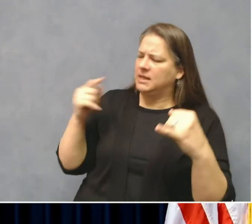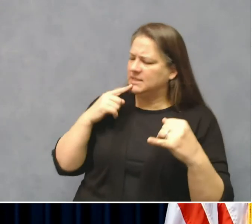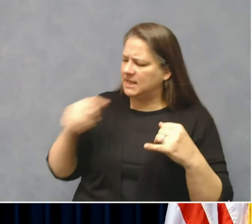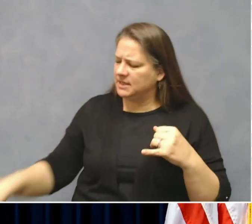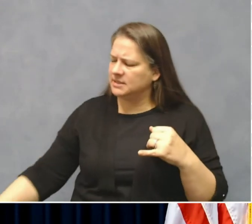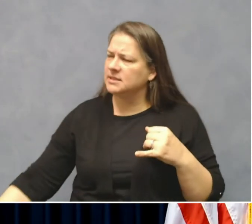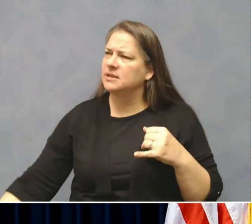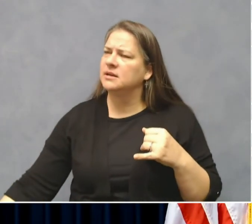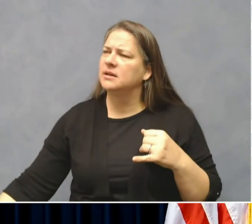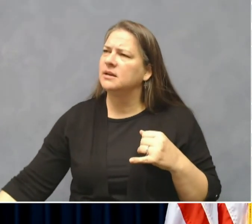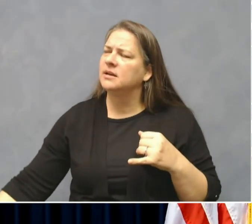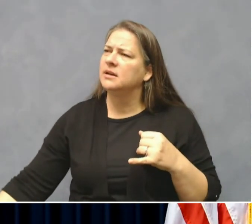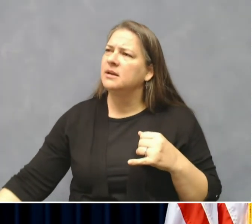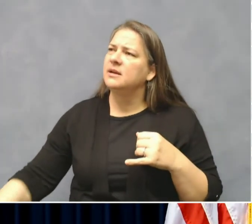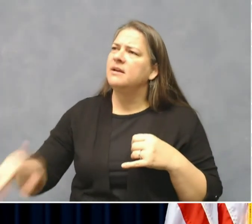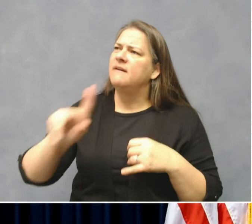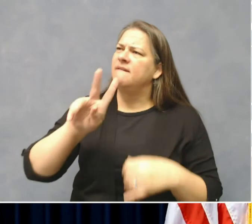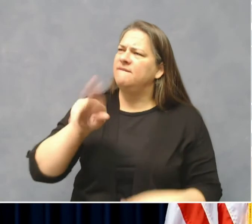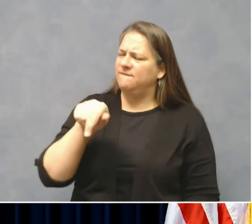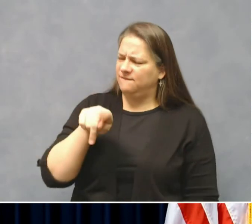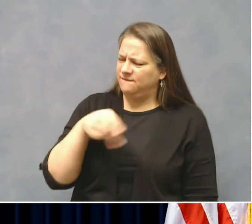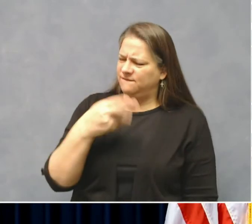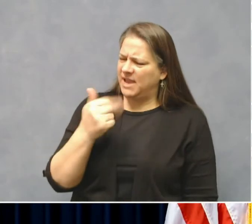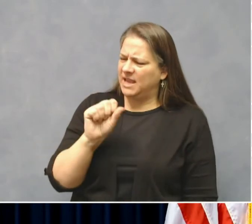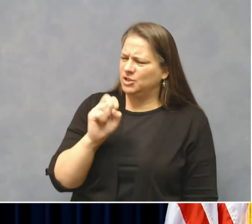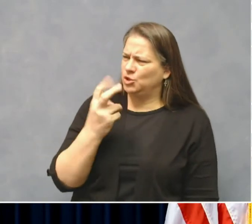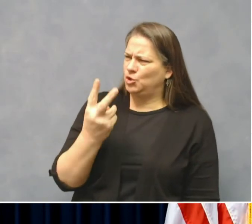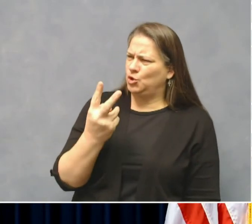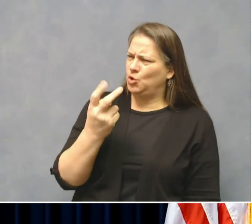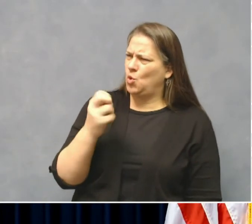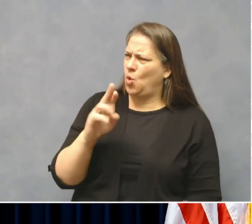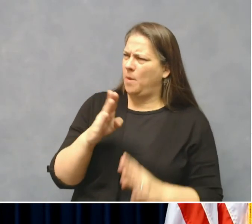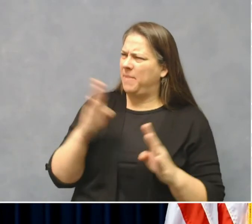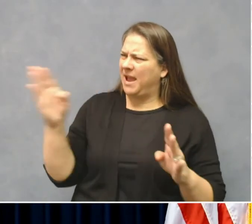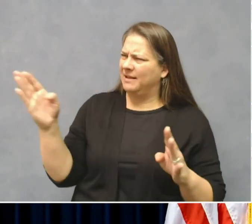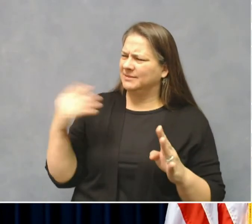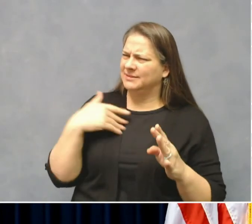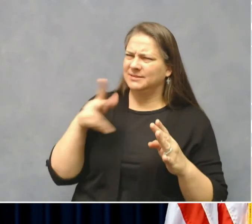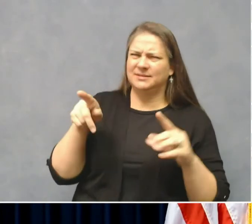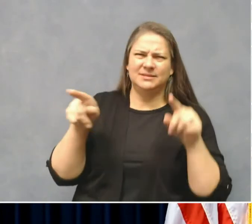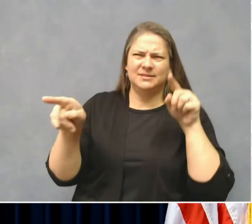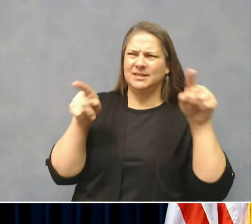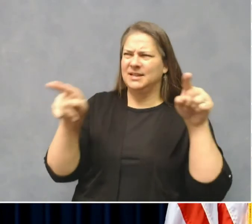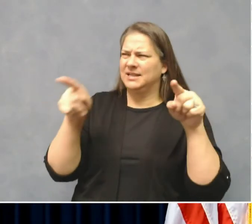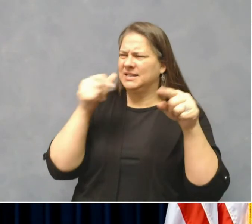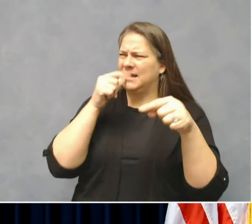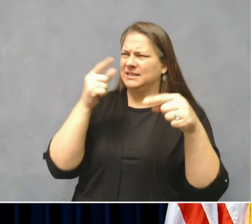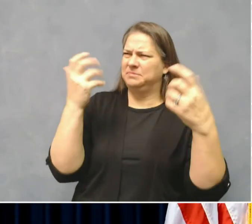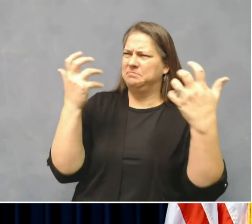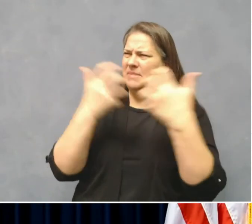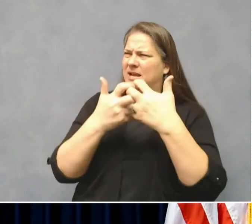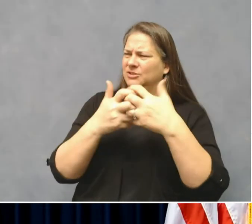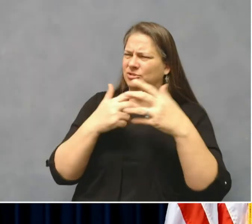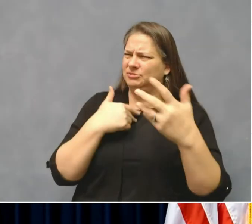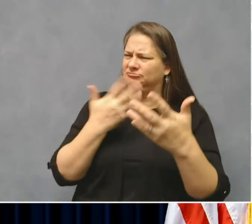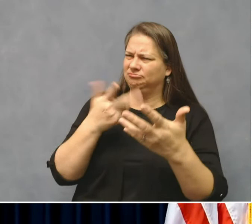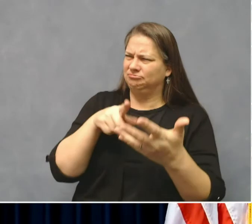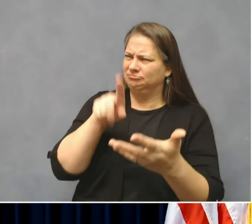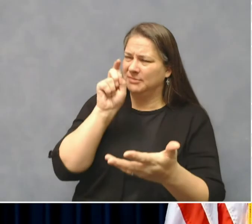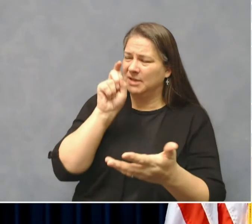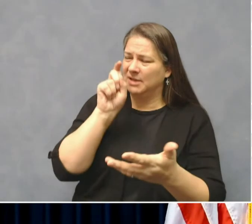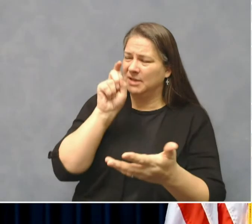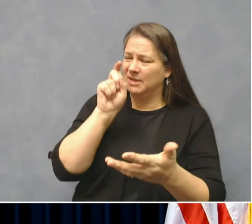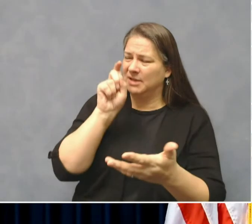or later. So I'm kind of confused where that stands. And secondly, are private schools that have closed